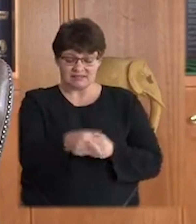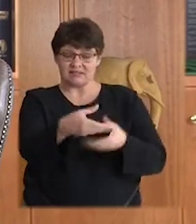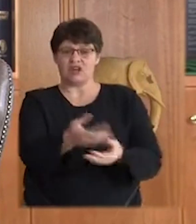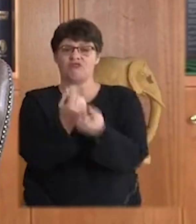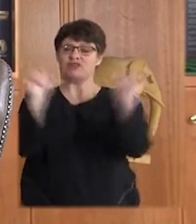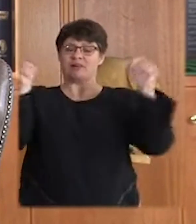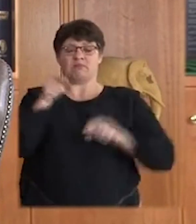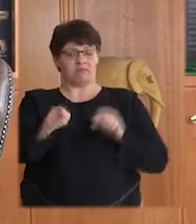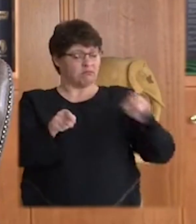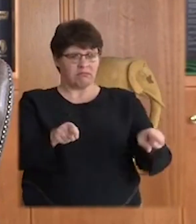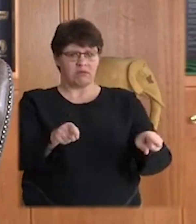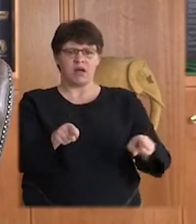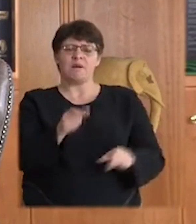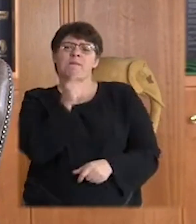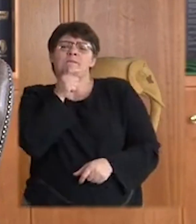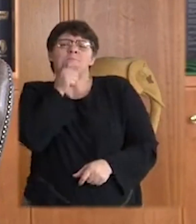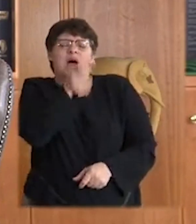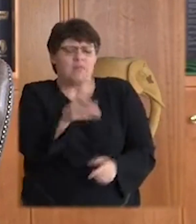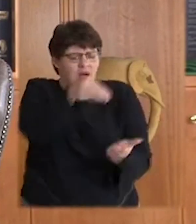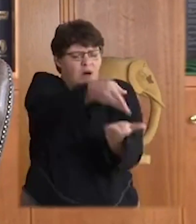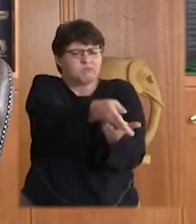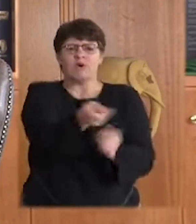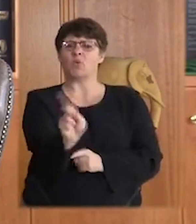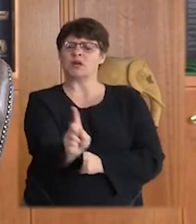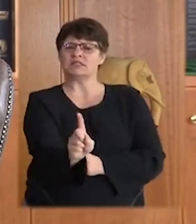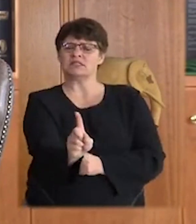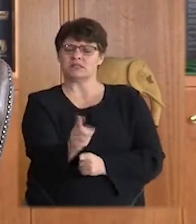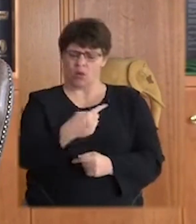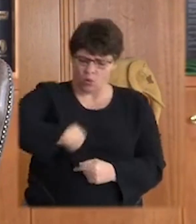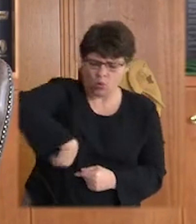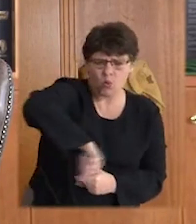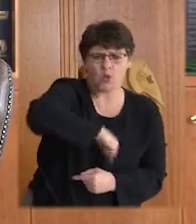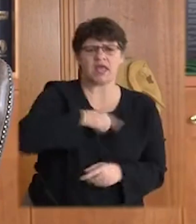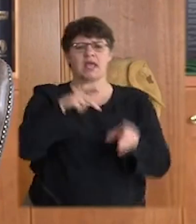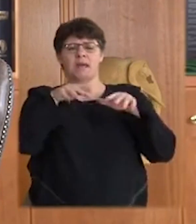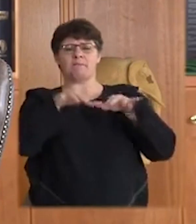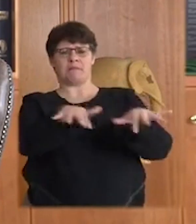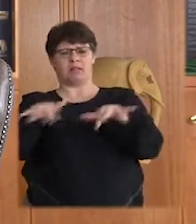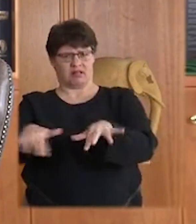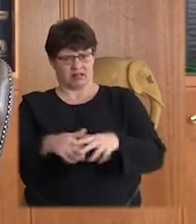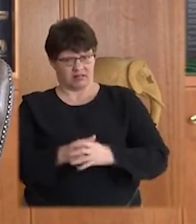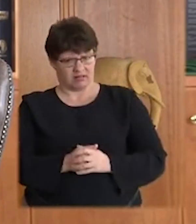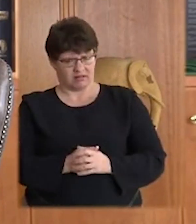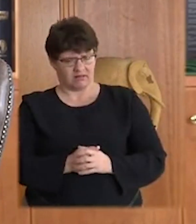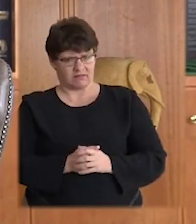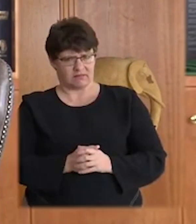its inspiration, both begin with the words, "We the people."